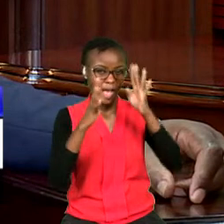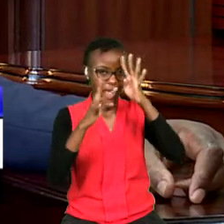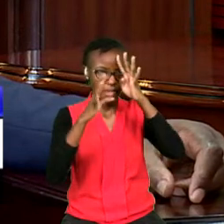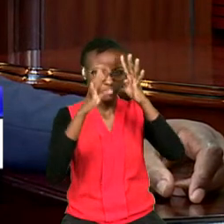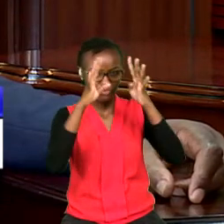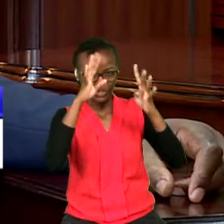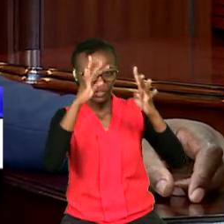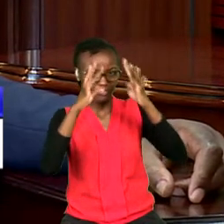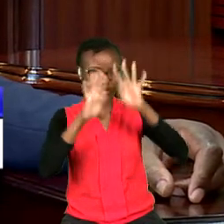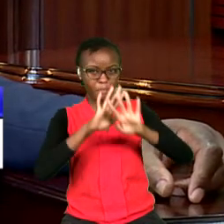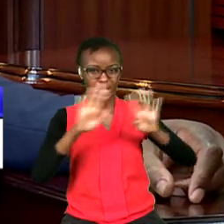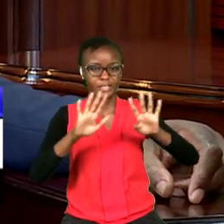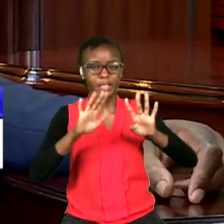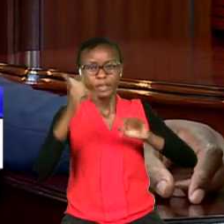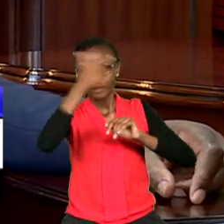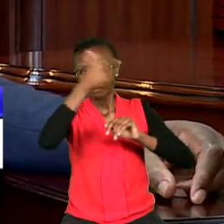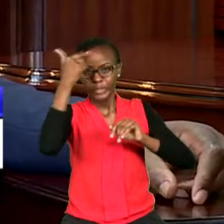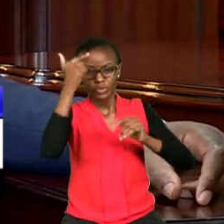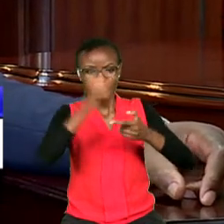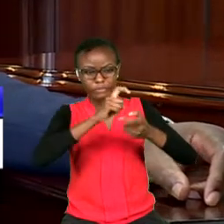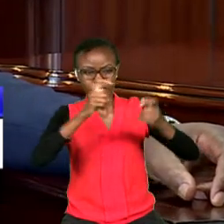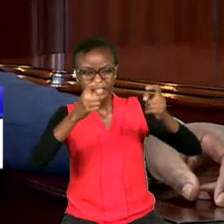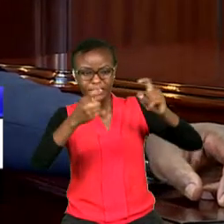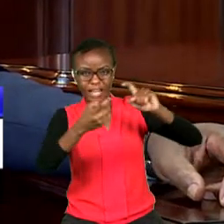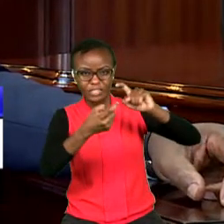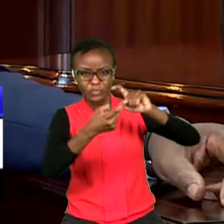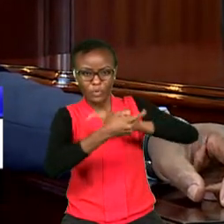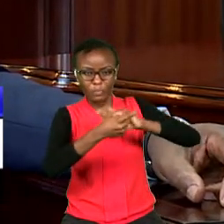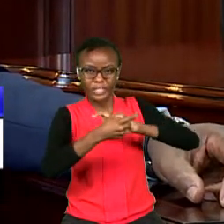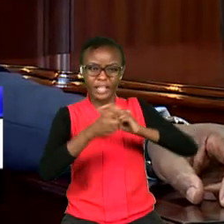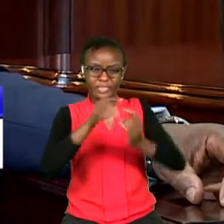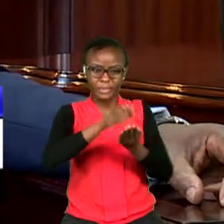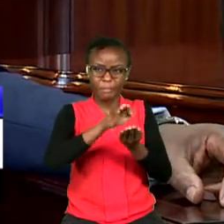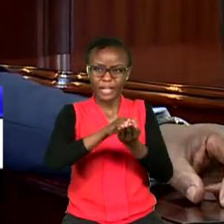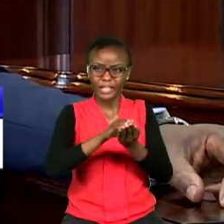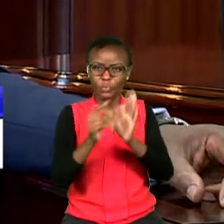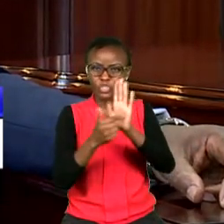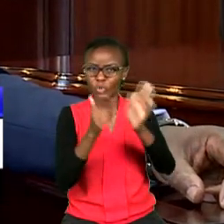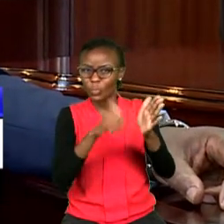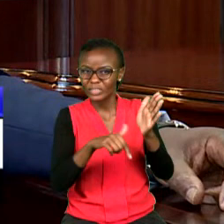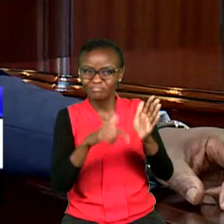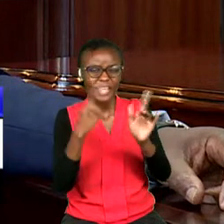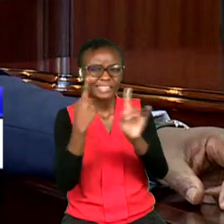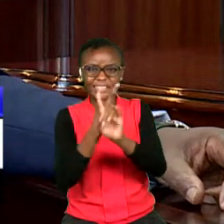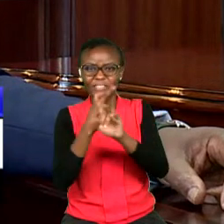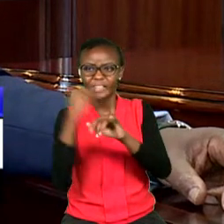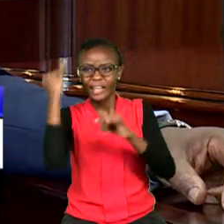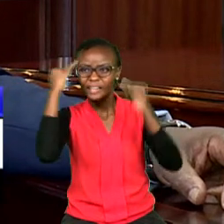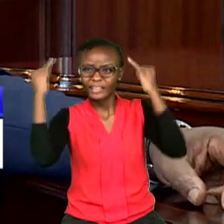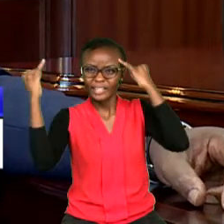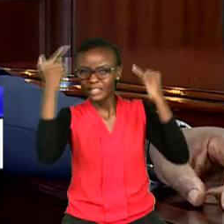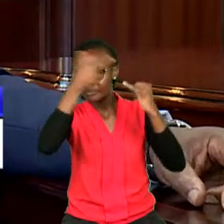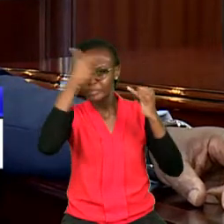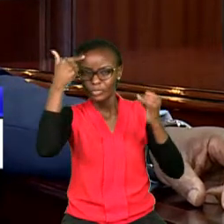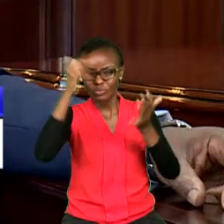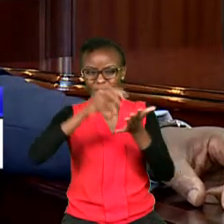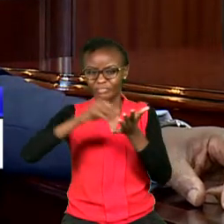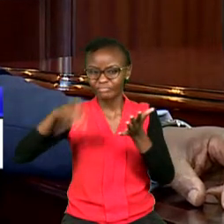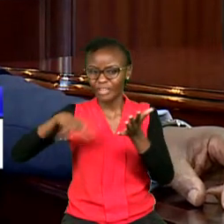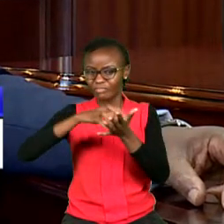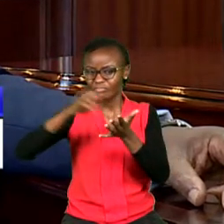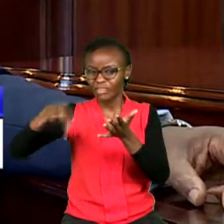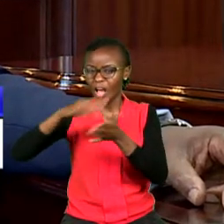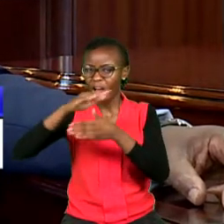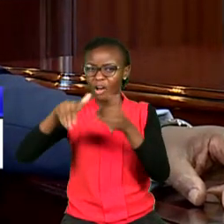We transformed banking, we disrupted banking, we democratized banking by removing barriers